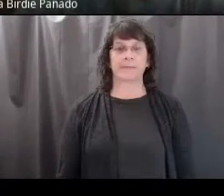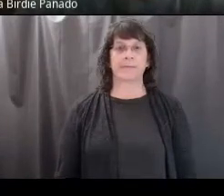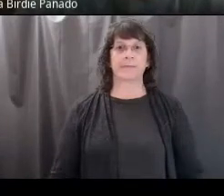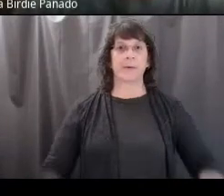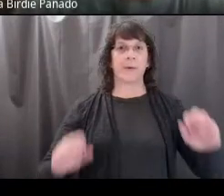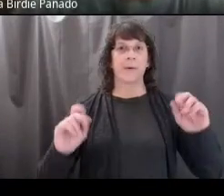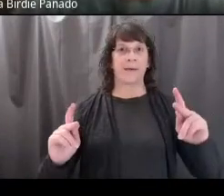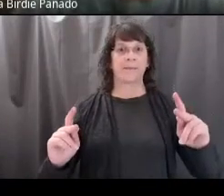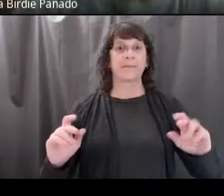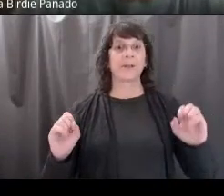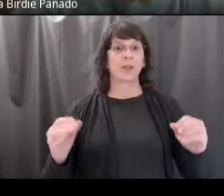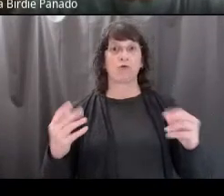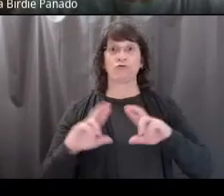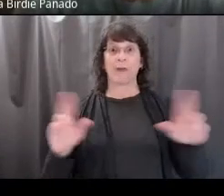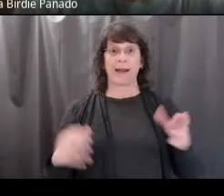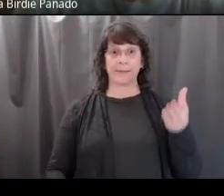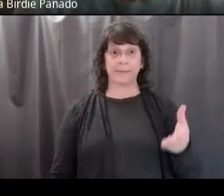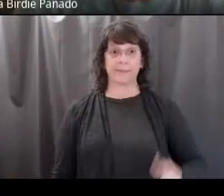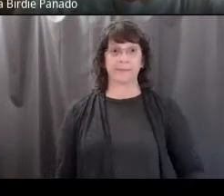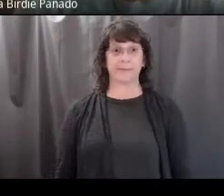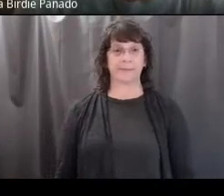Okay, so here we go.